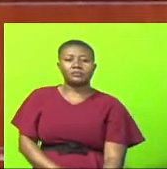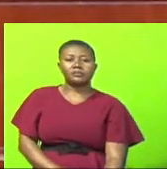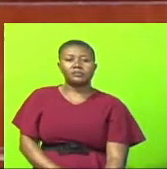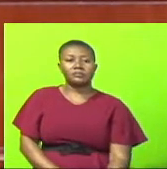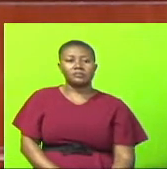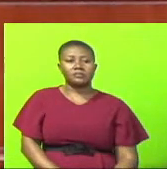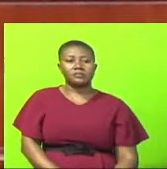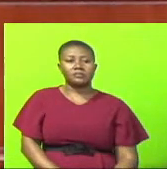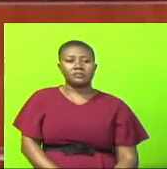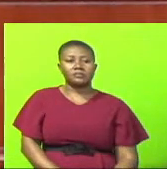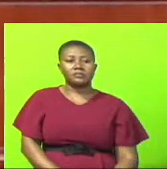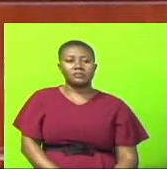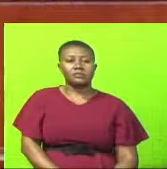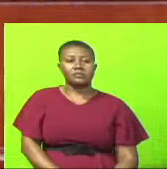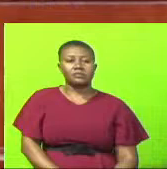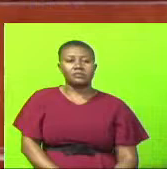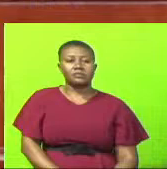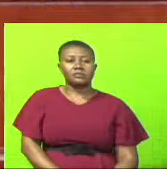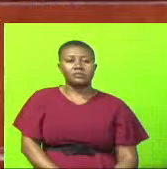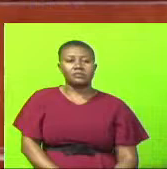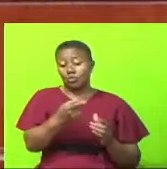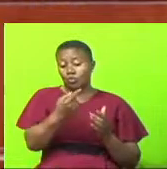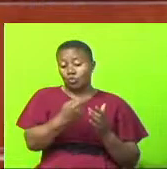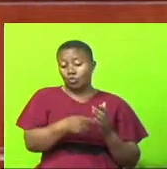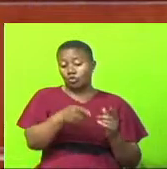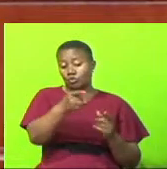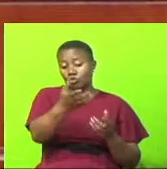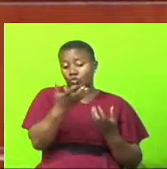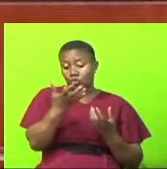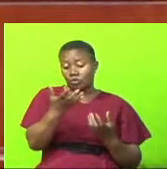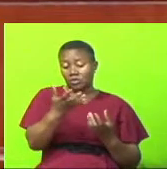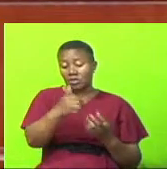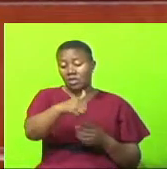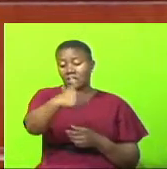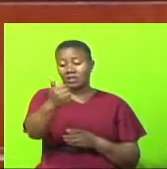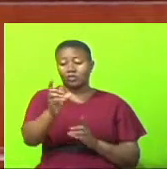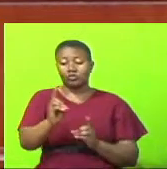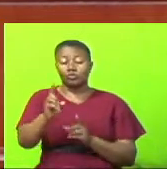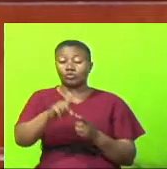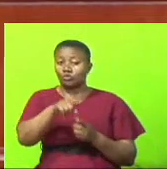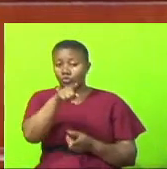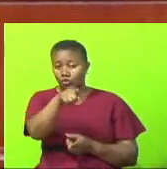do unto others as you want others to do unto you.